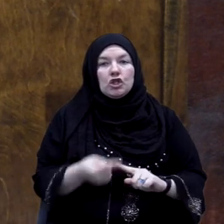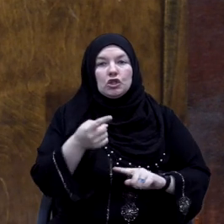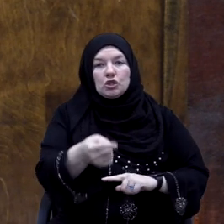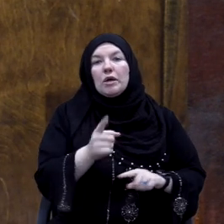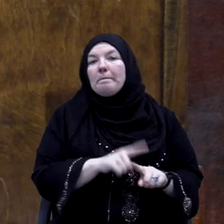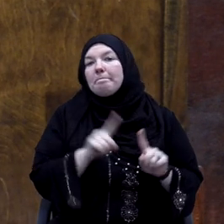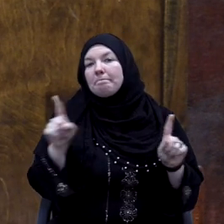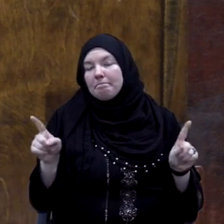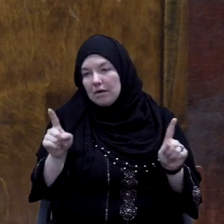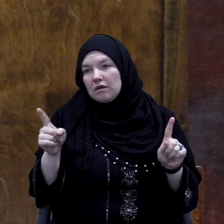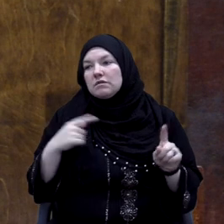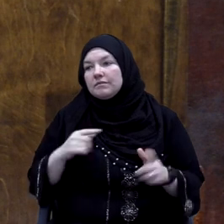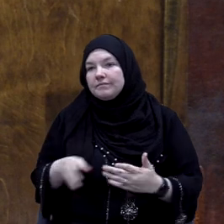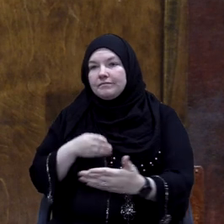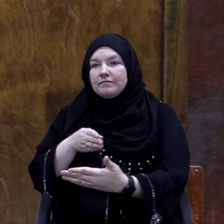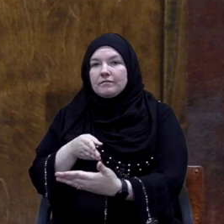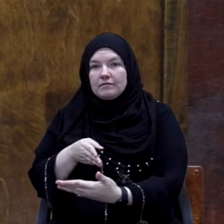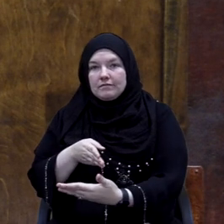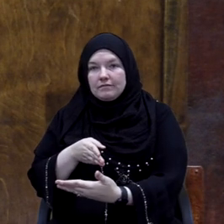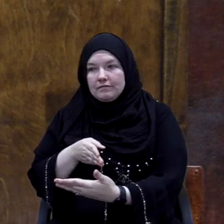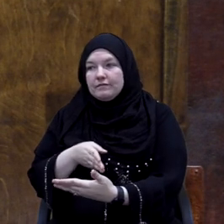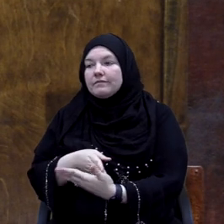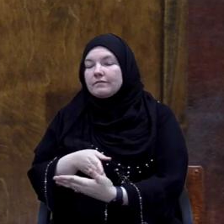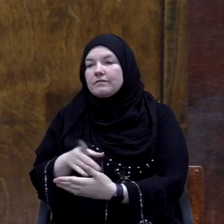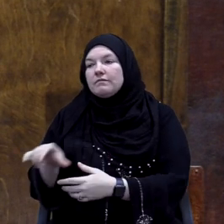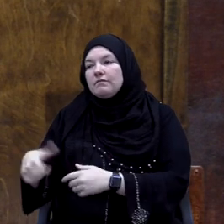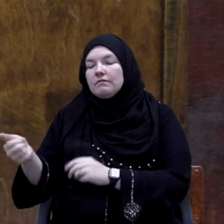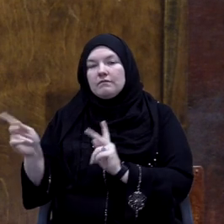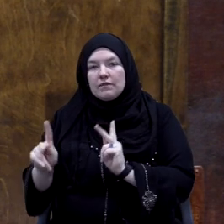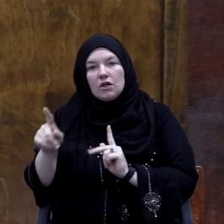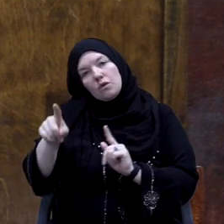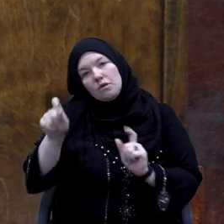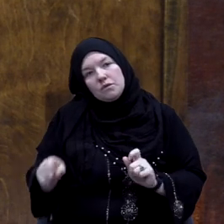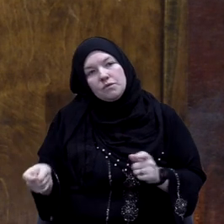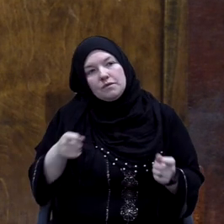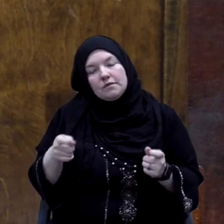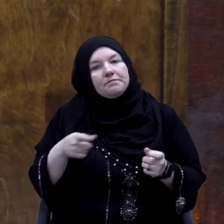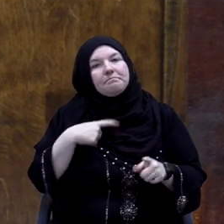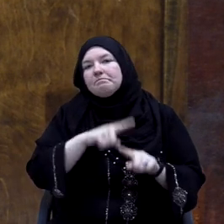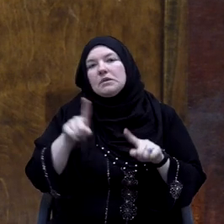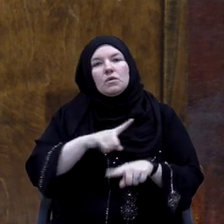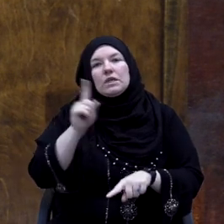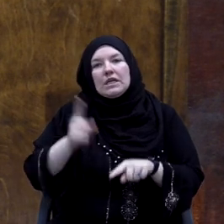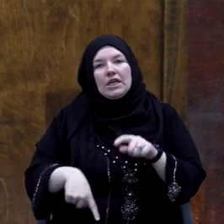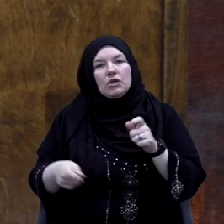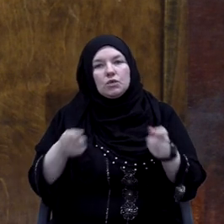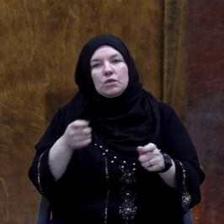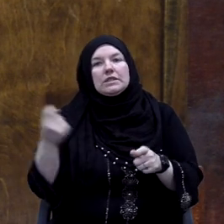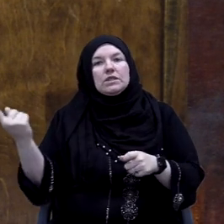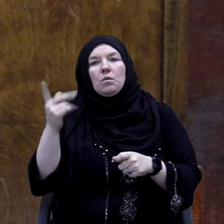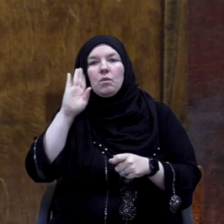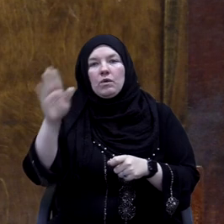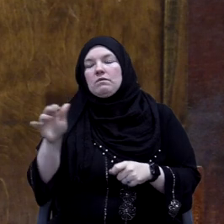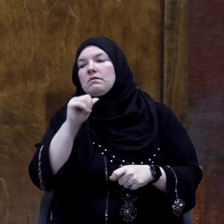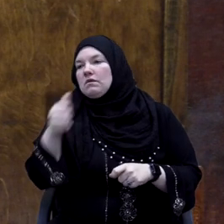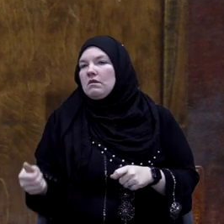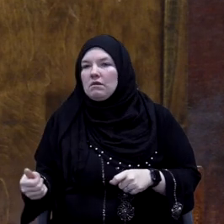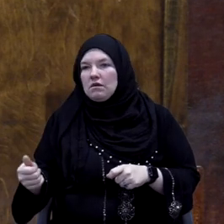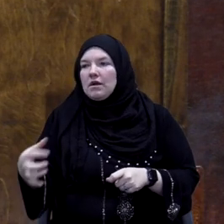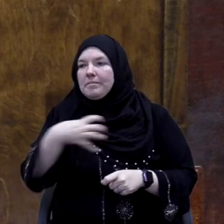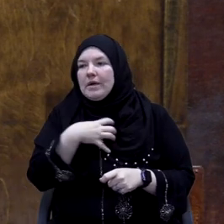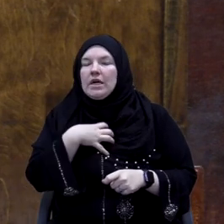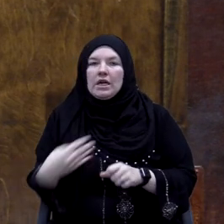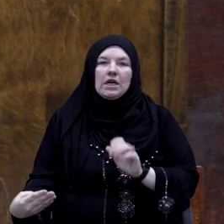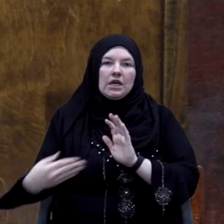But your claim against others is something you control. But you can't control that somebody will not